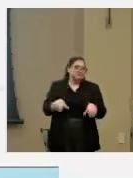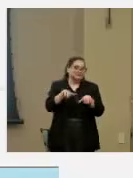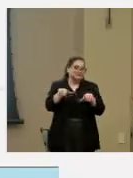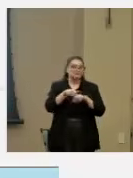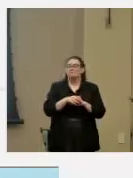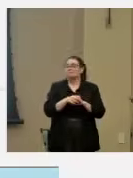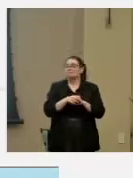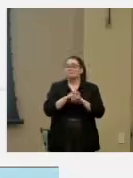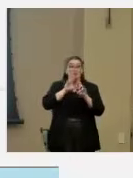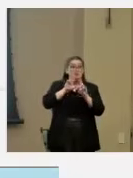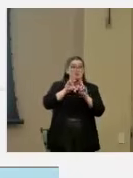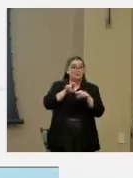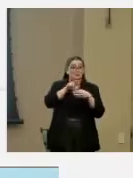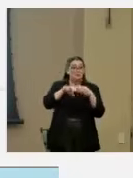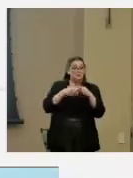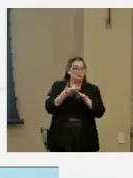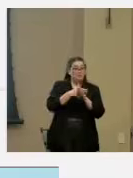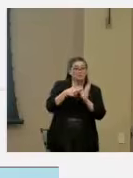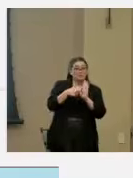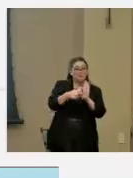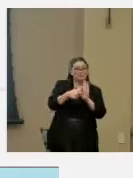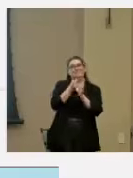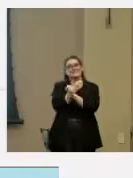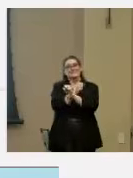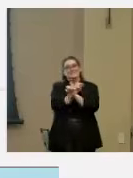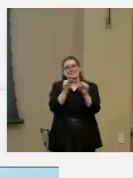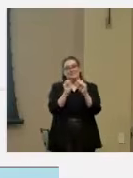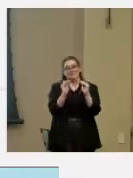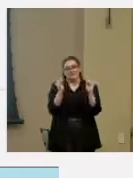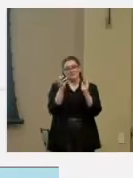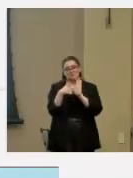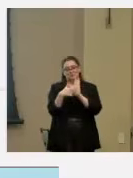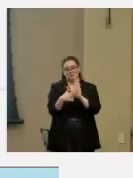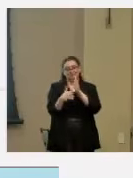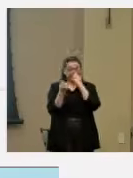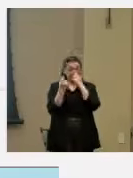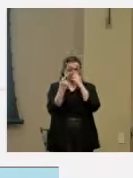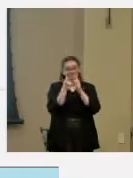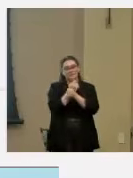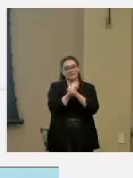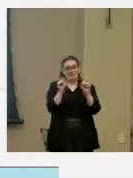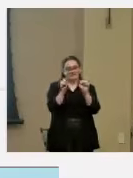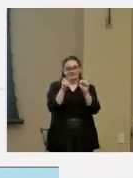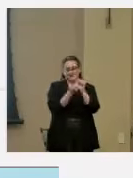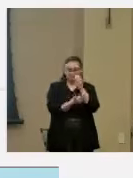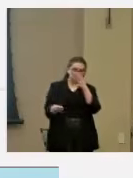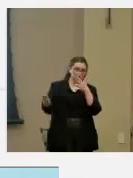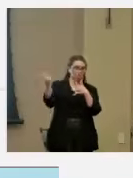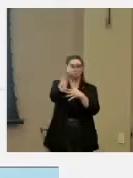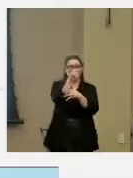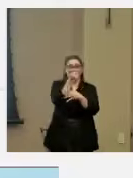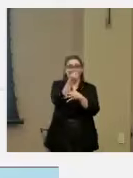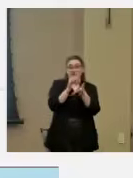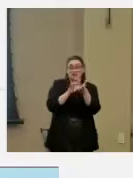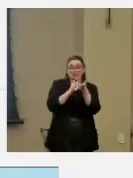Before showing you the results, I want to show you the safety, because safety is the most important thing. A drug